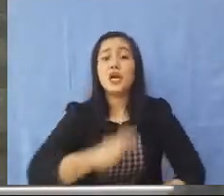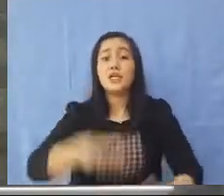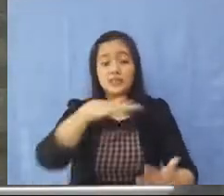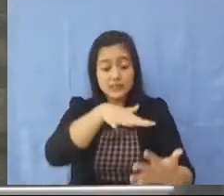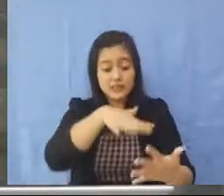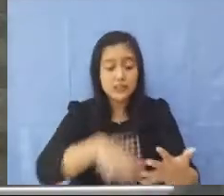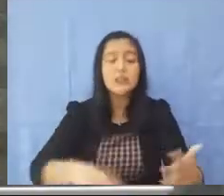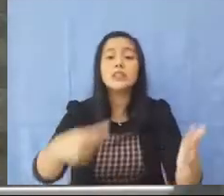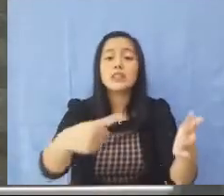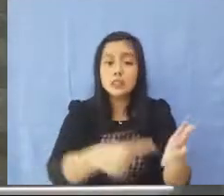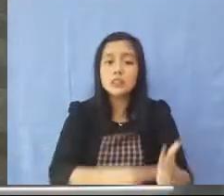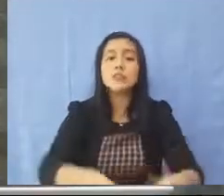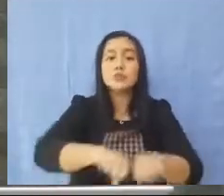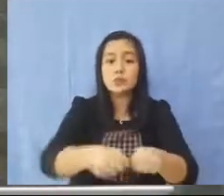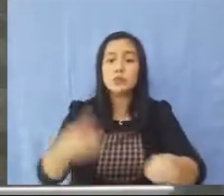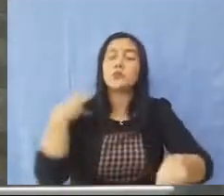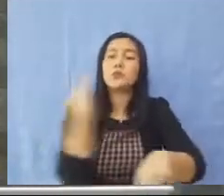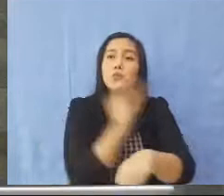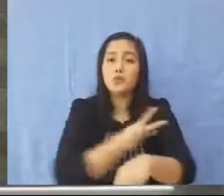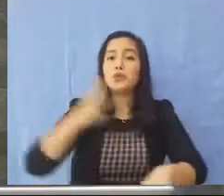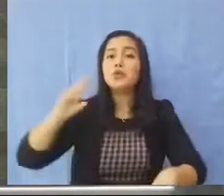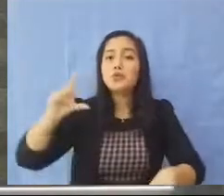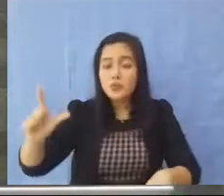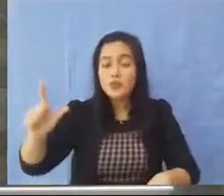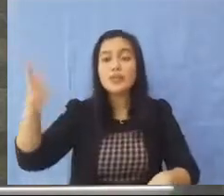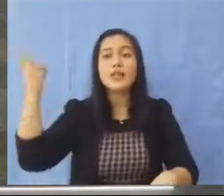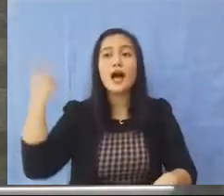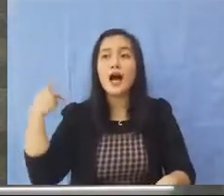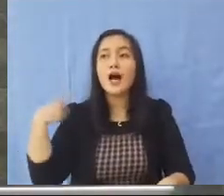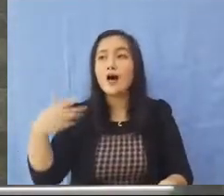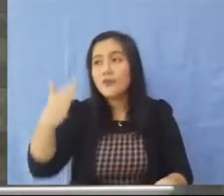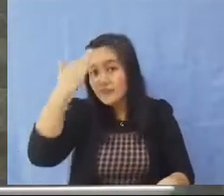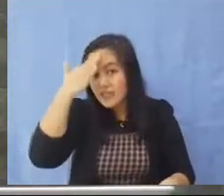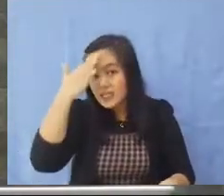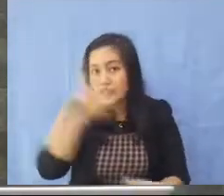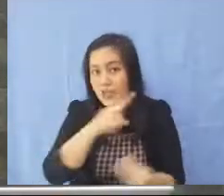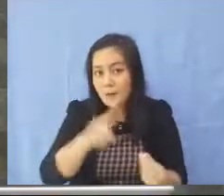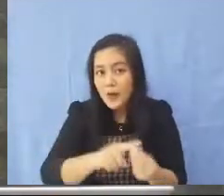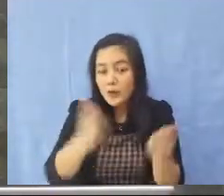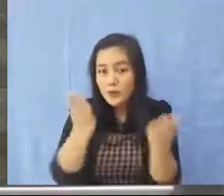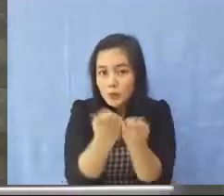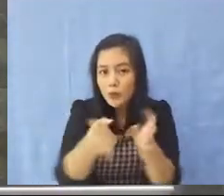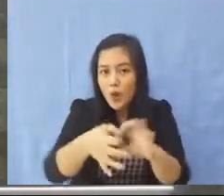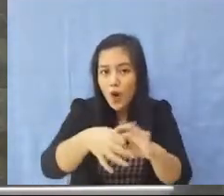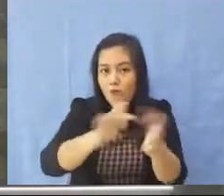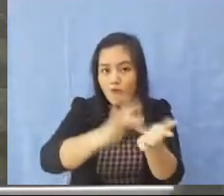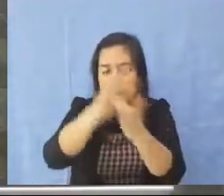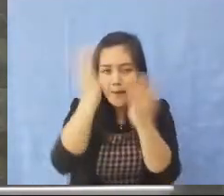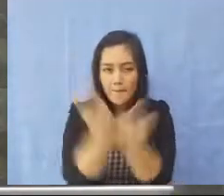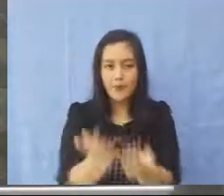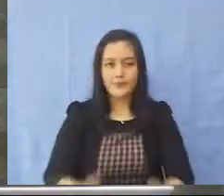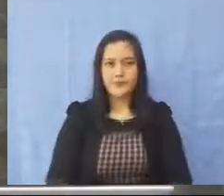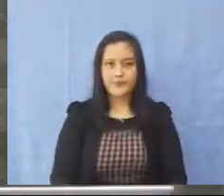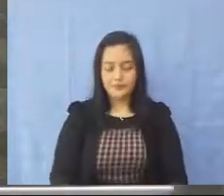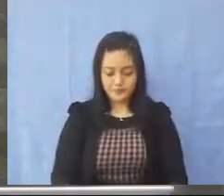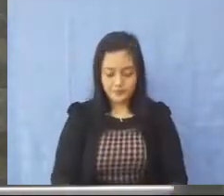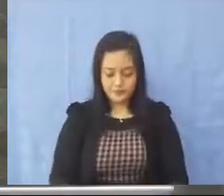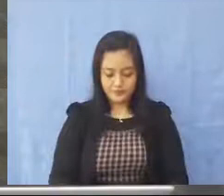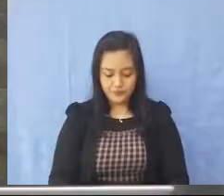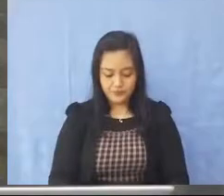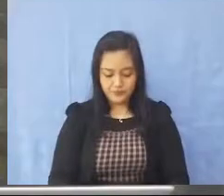na nilalaman ng libro para hindi tayo malito sa pag-aaral ng salita ng Diyos. All right, 2 Timothy chapter 3 verse number